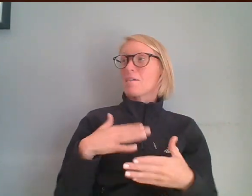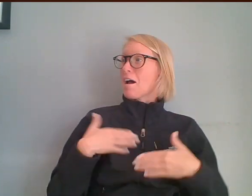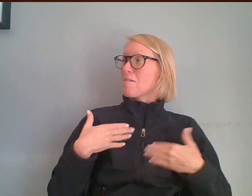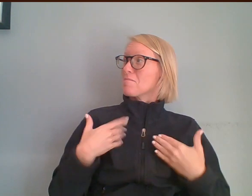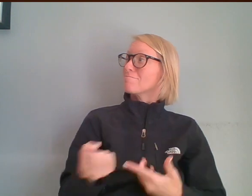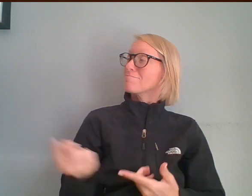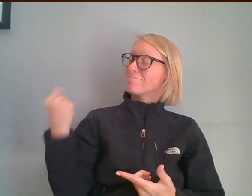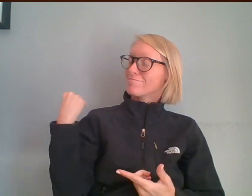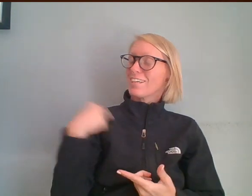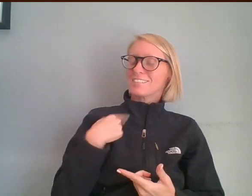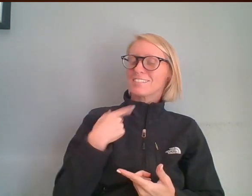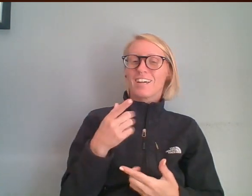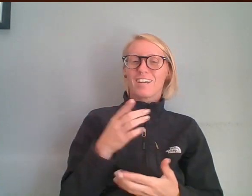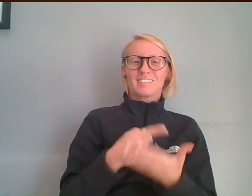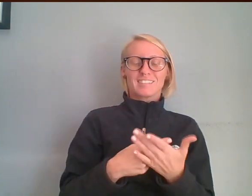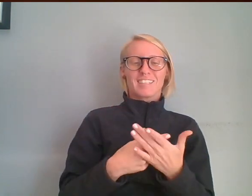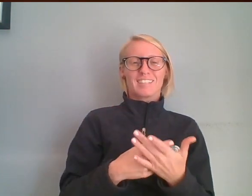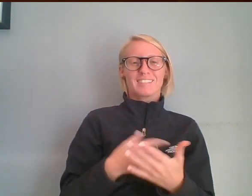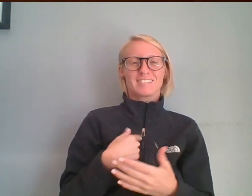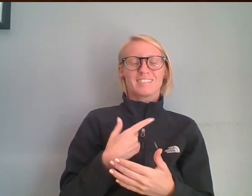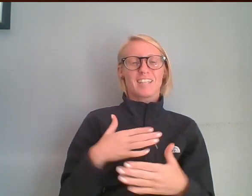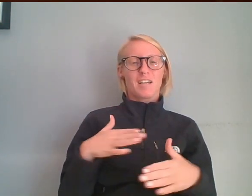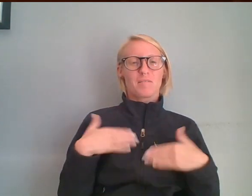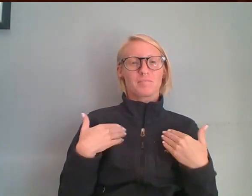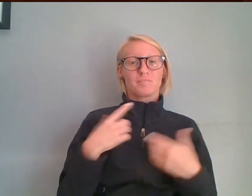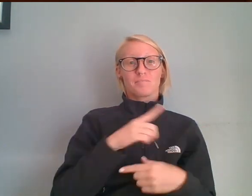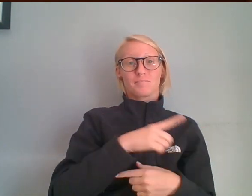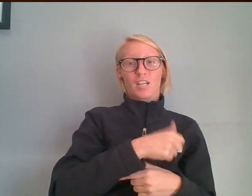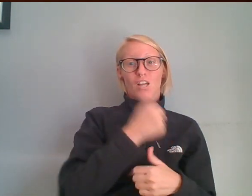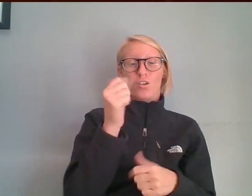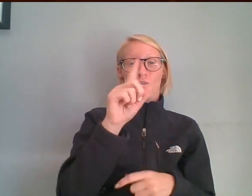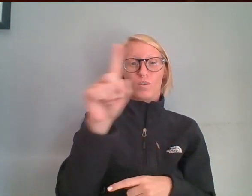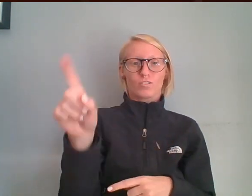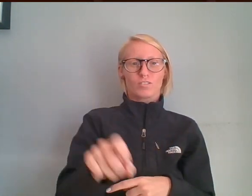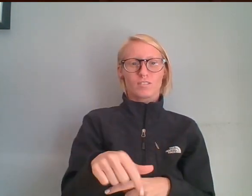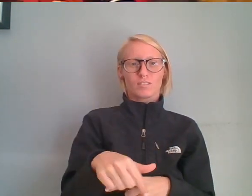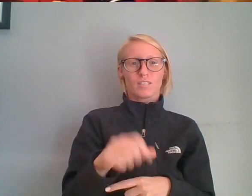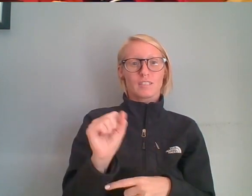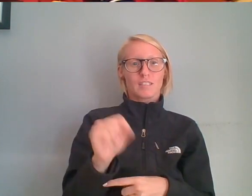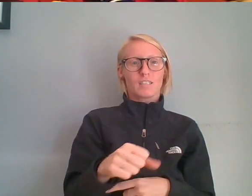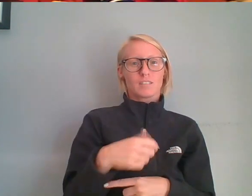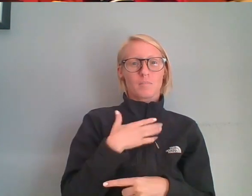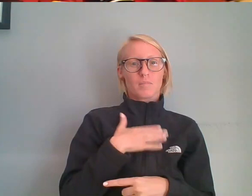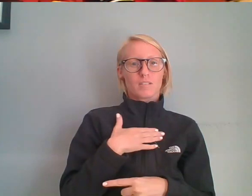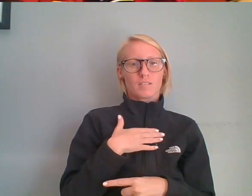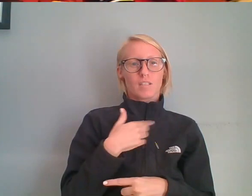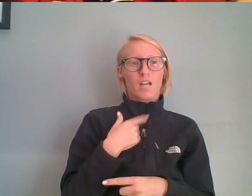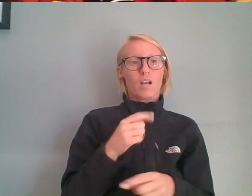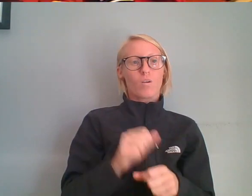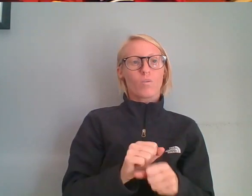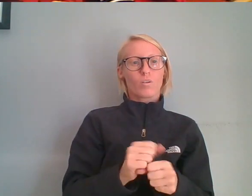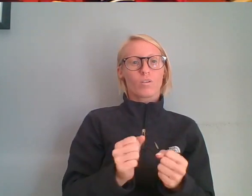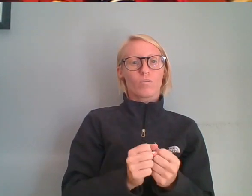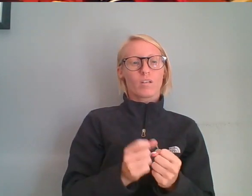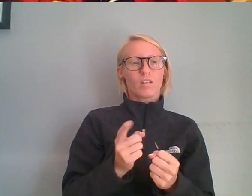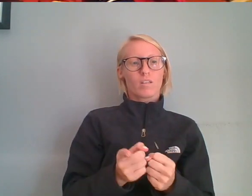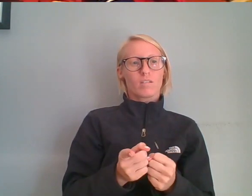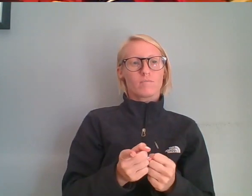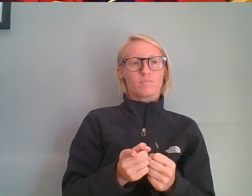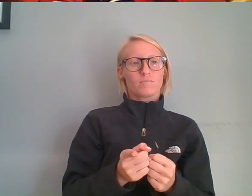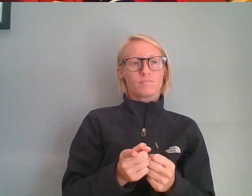me while I talk. Other questions? Yes, please. Yes, I work with groups